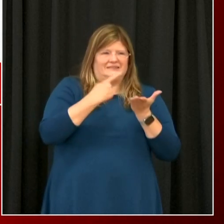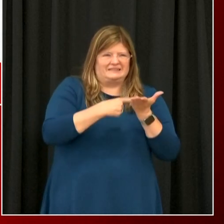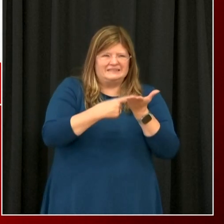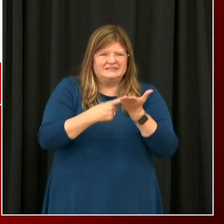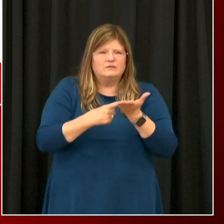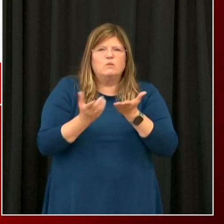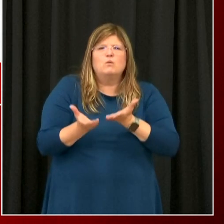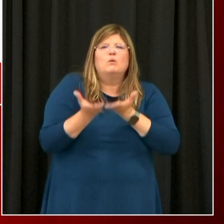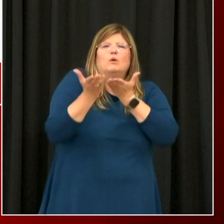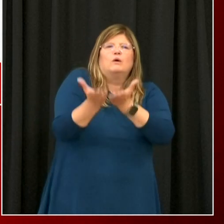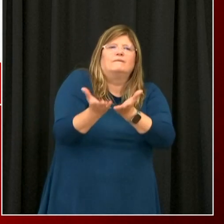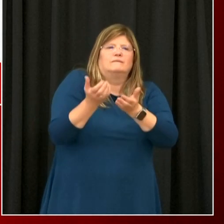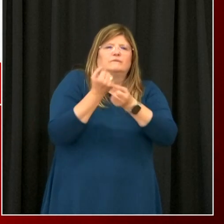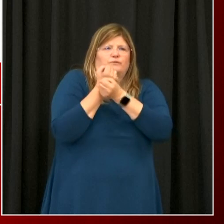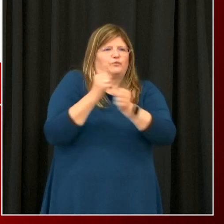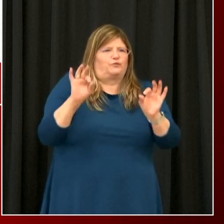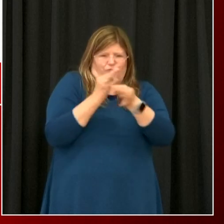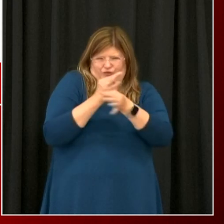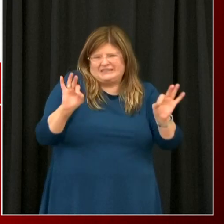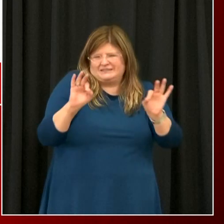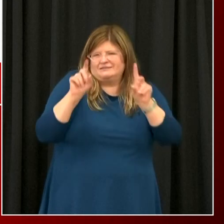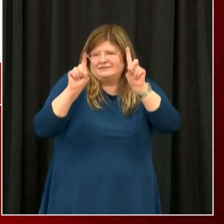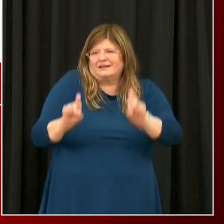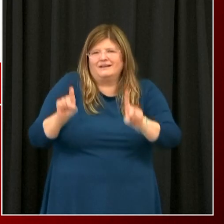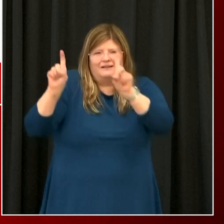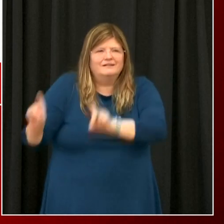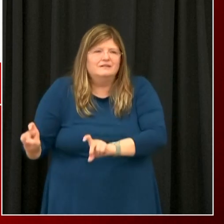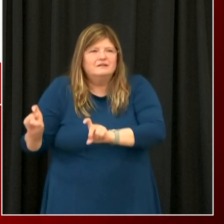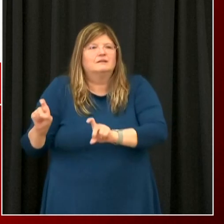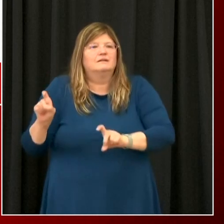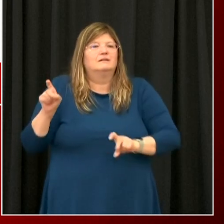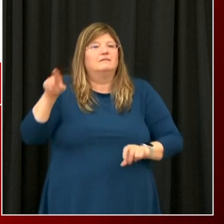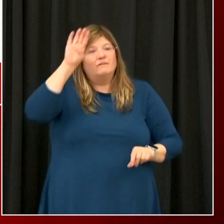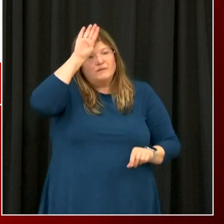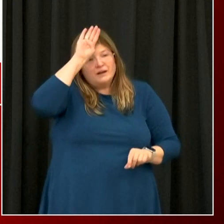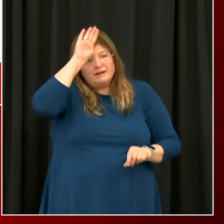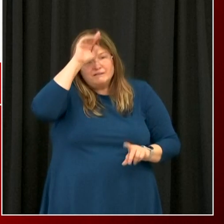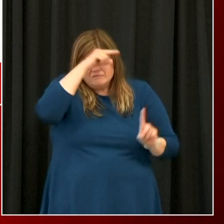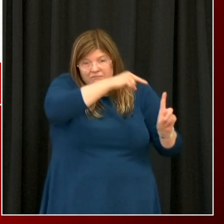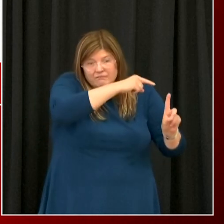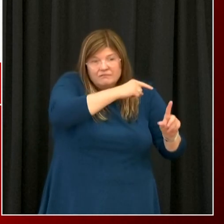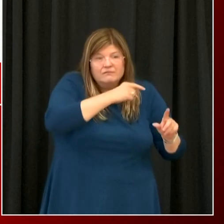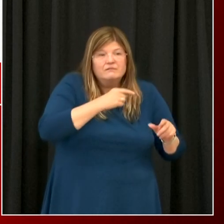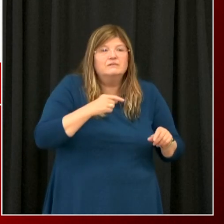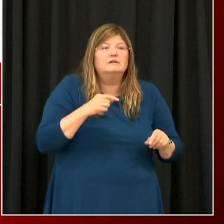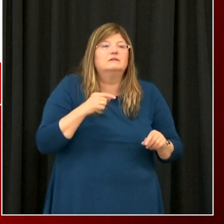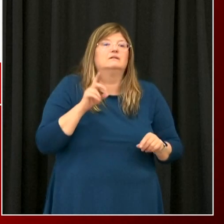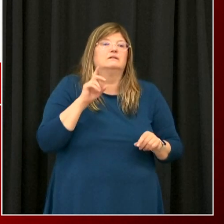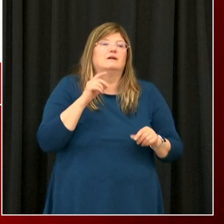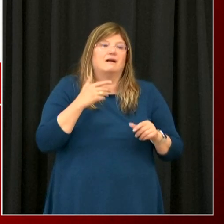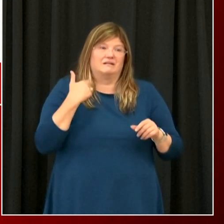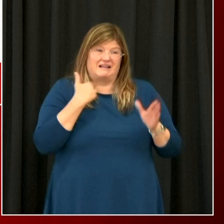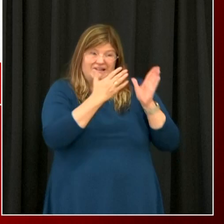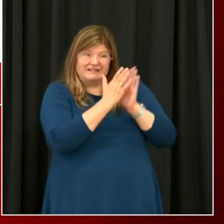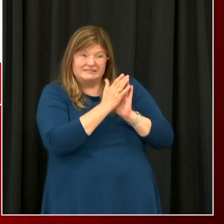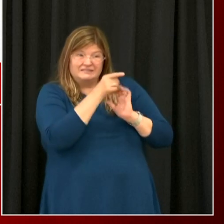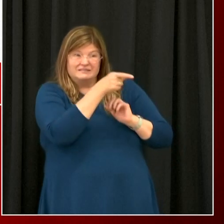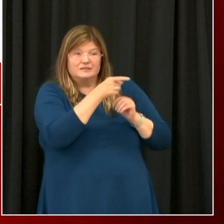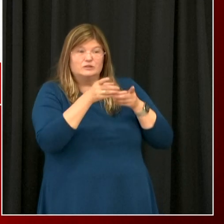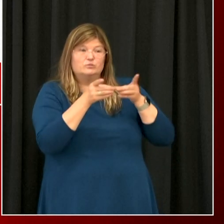COVID-19 testing available at our fire stations. And so I want to ask Director Geldart to talk a little